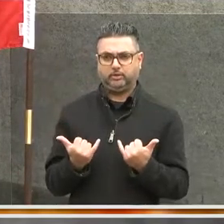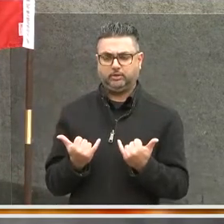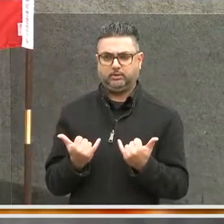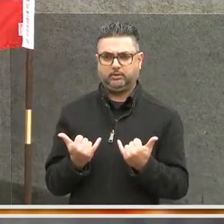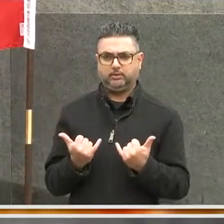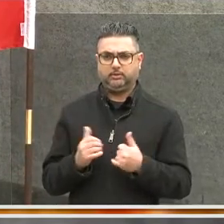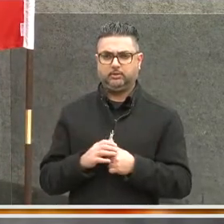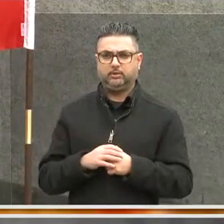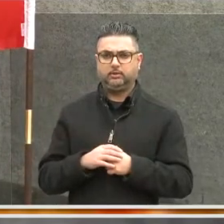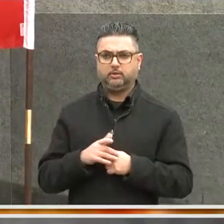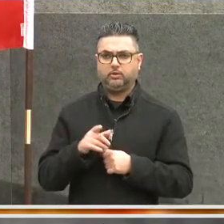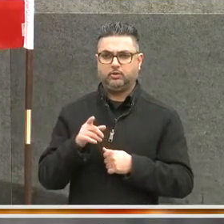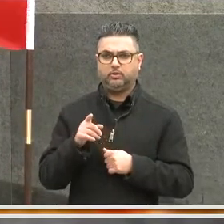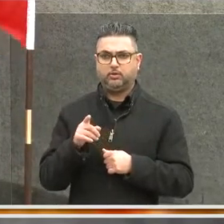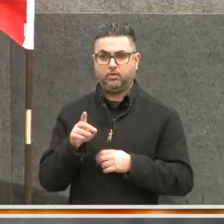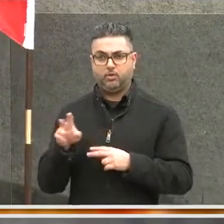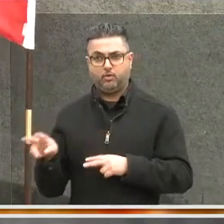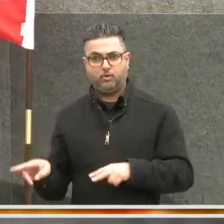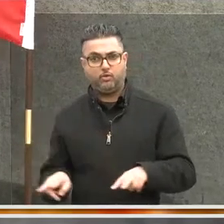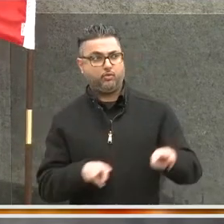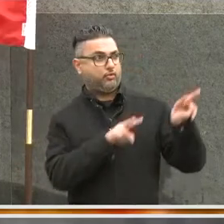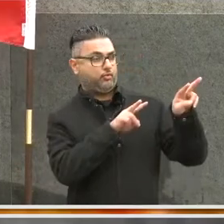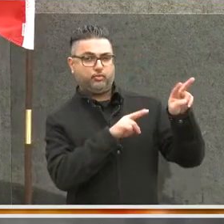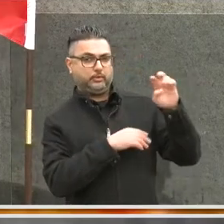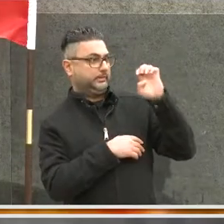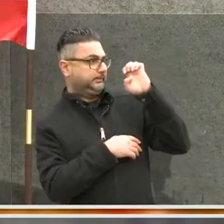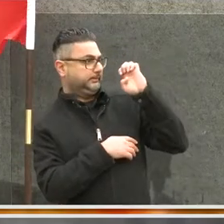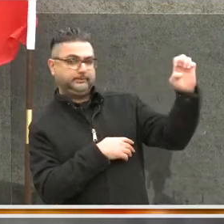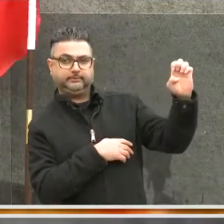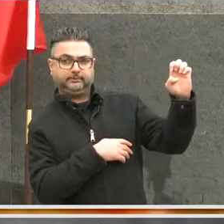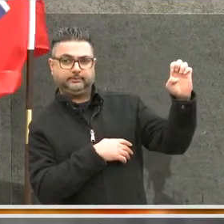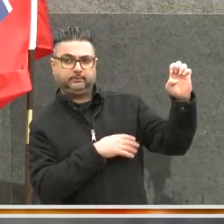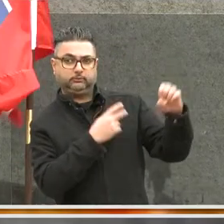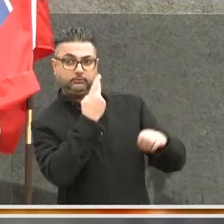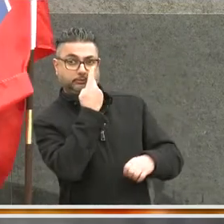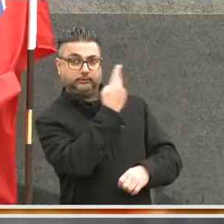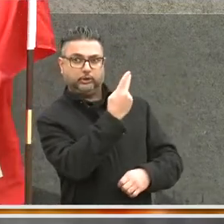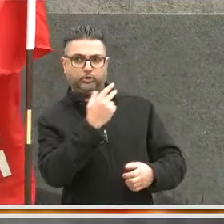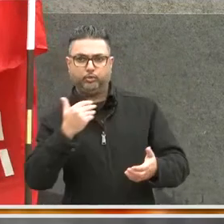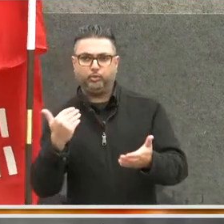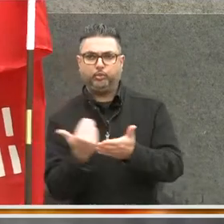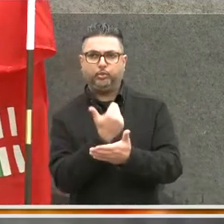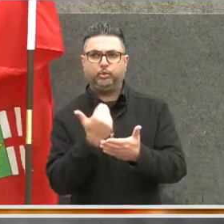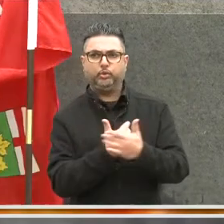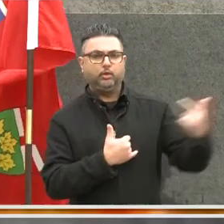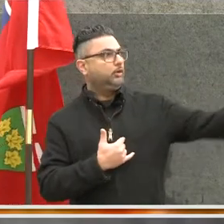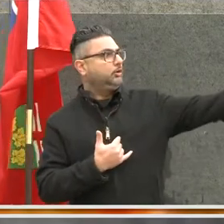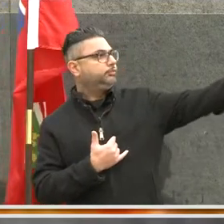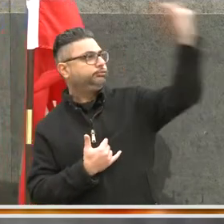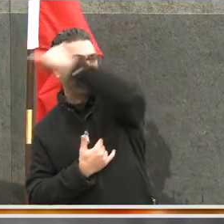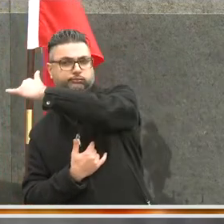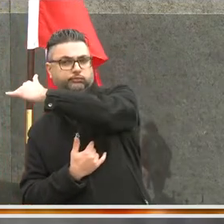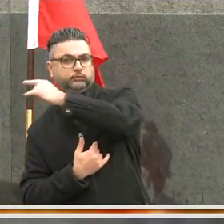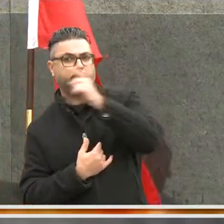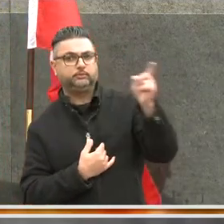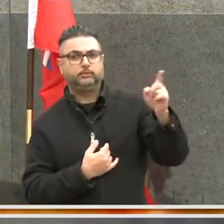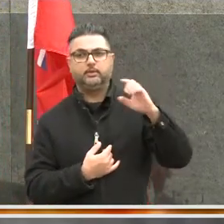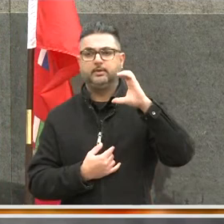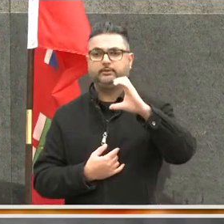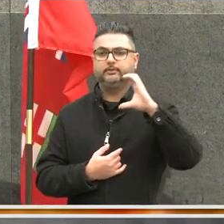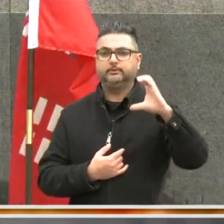eastern sky where momentarily we will see the newest Hercules model, the CC-130J, flown